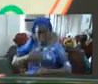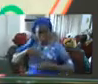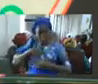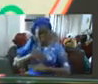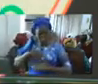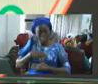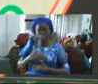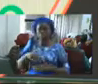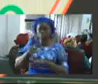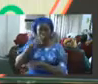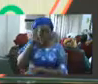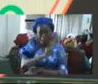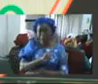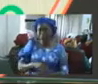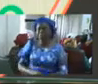down.